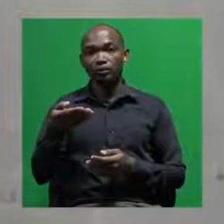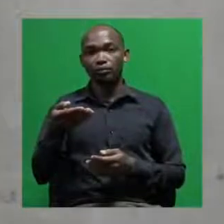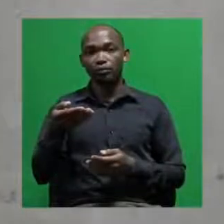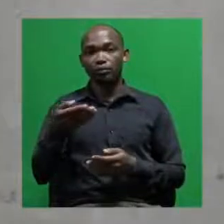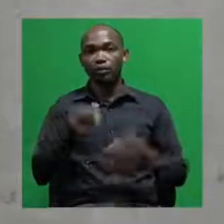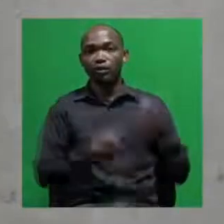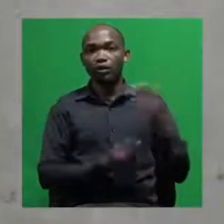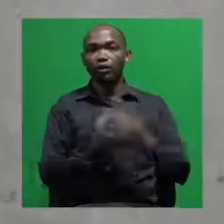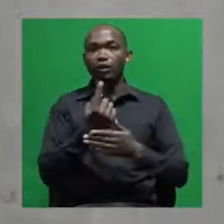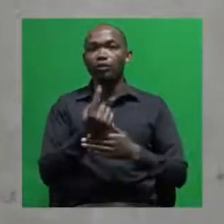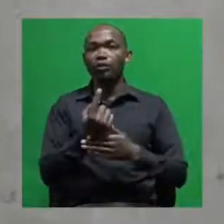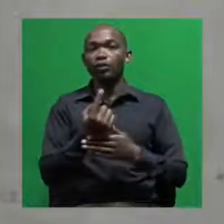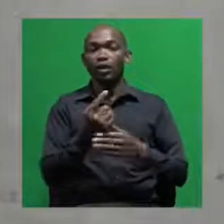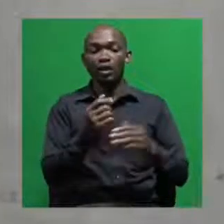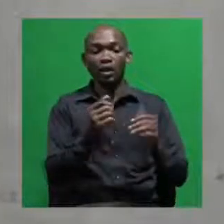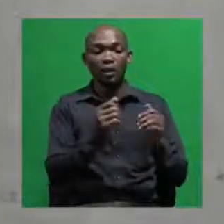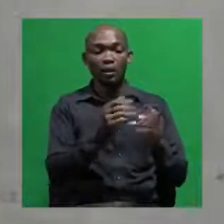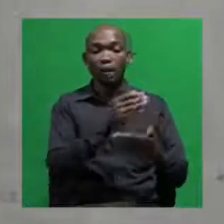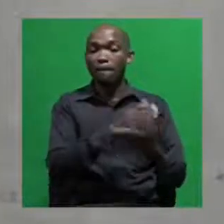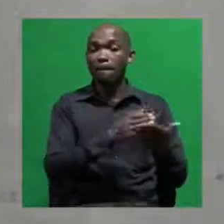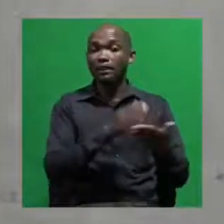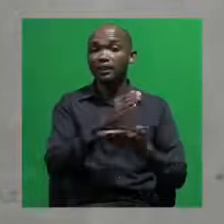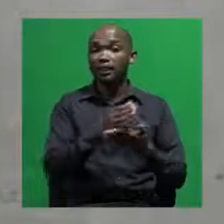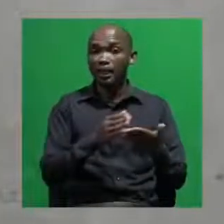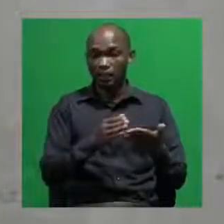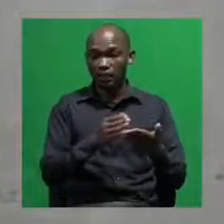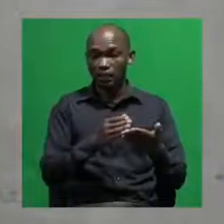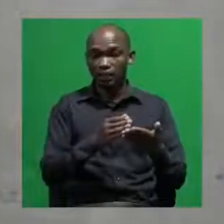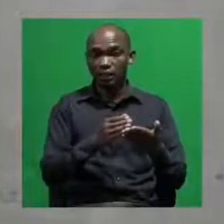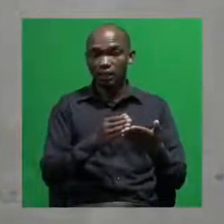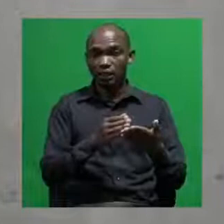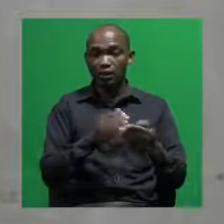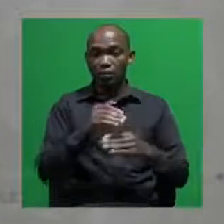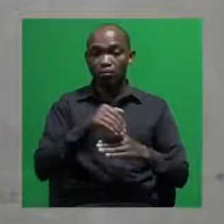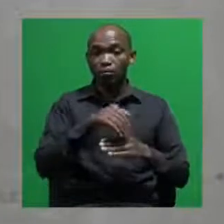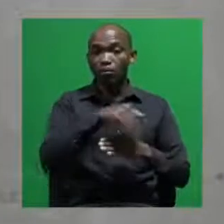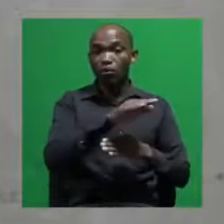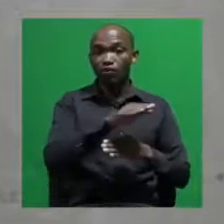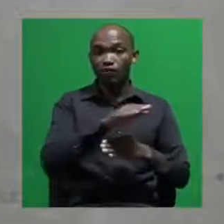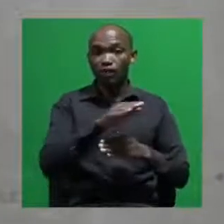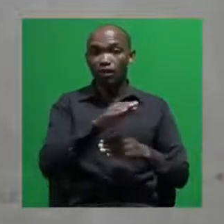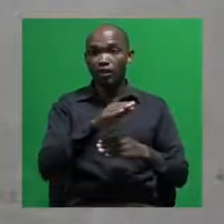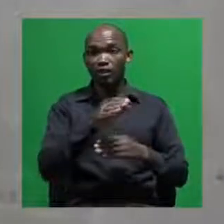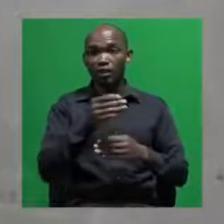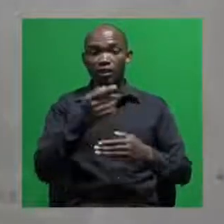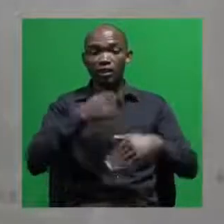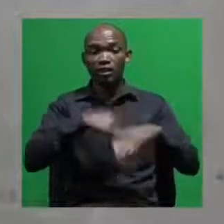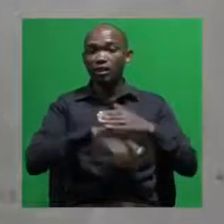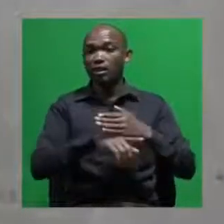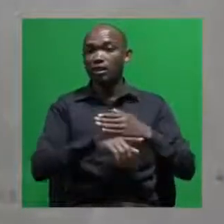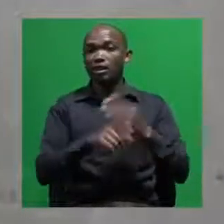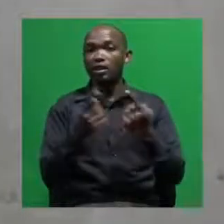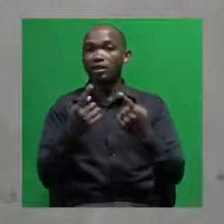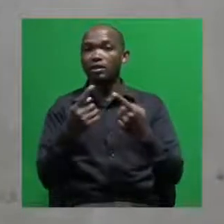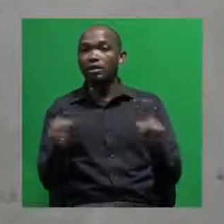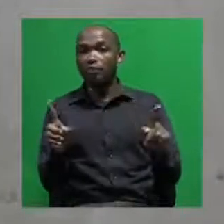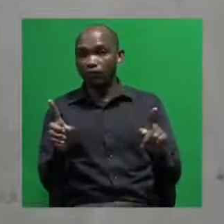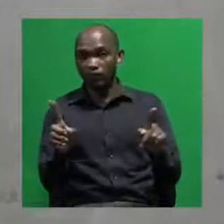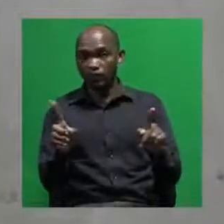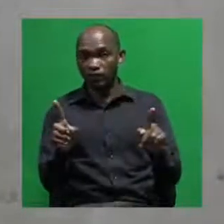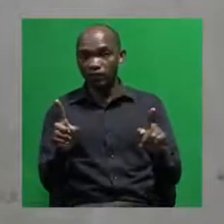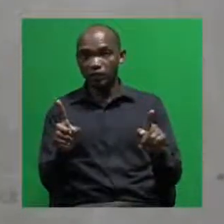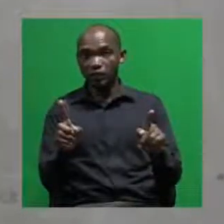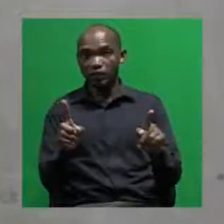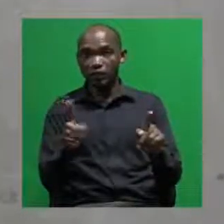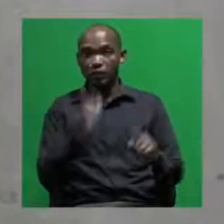motion, particularly in different direction in random motion, so the particle collide.